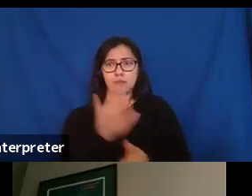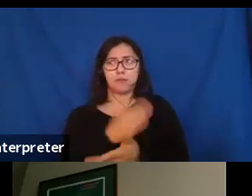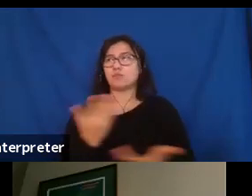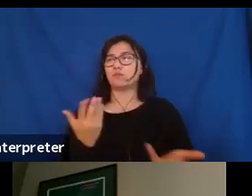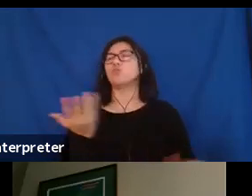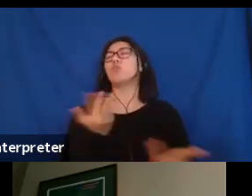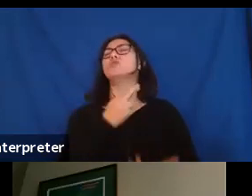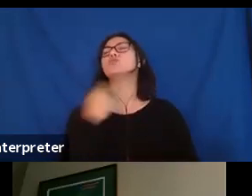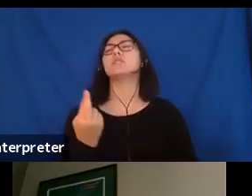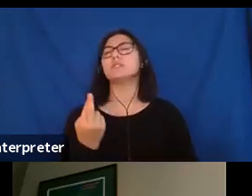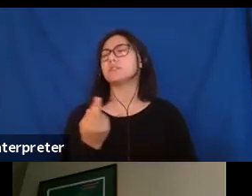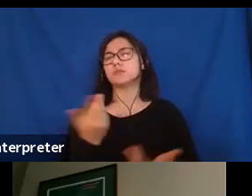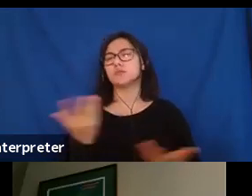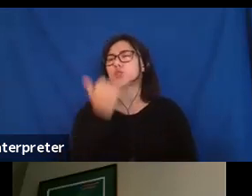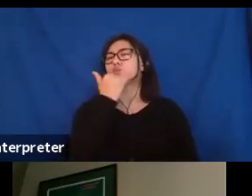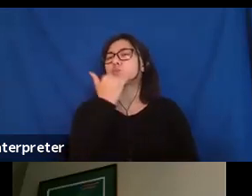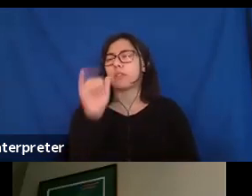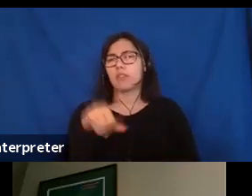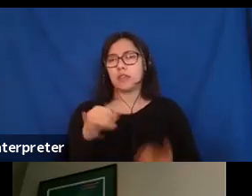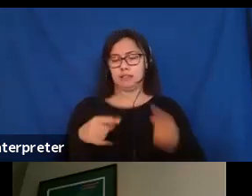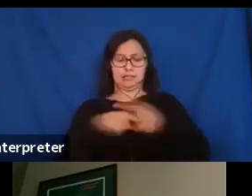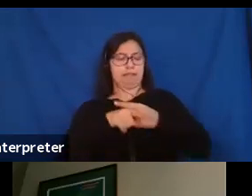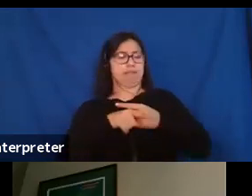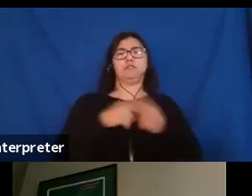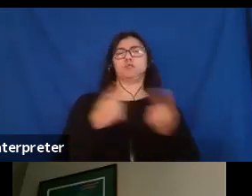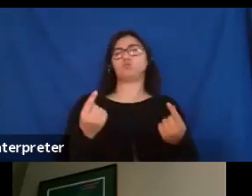What's the conflict within this?